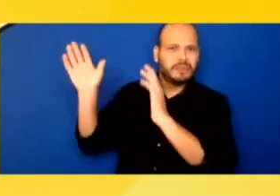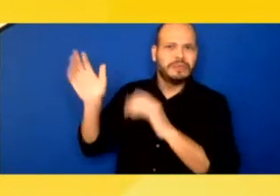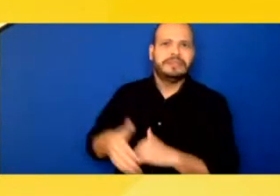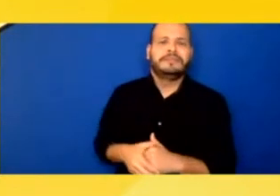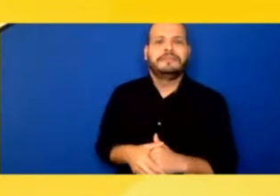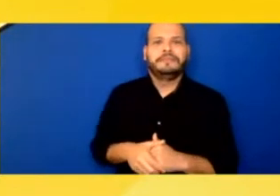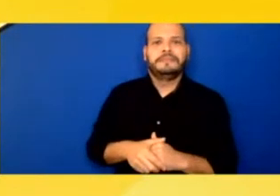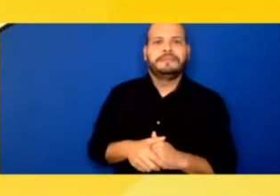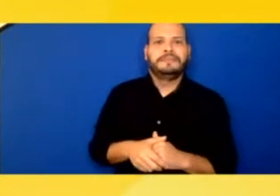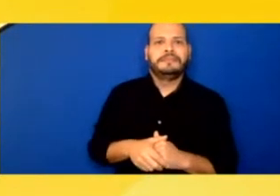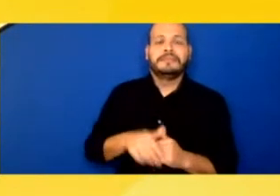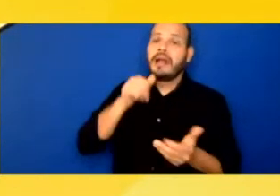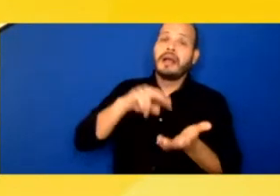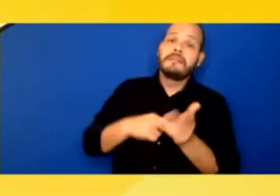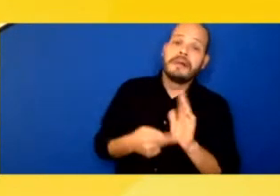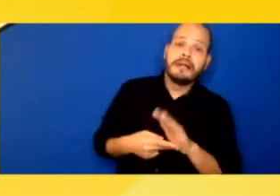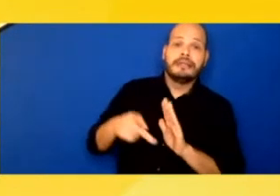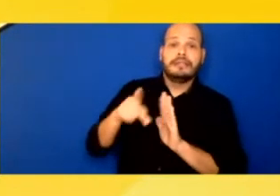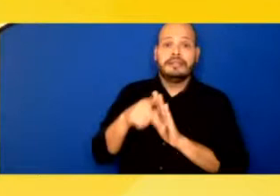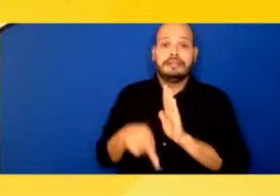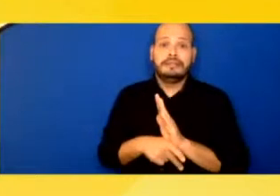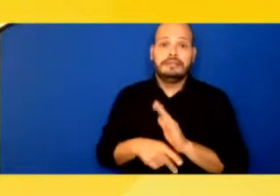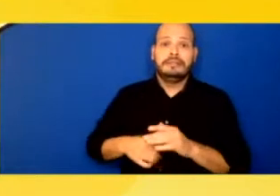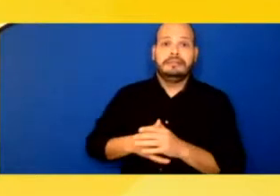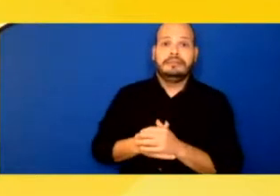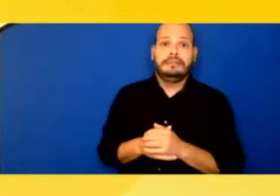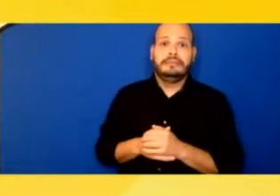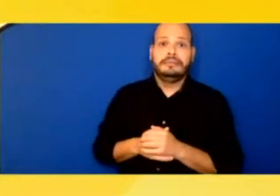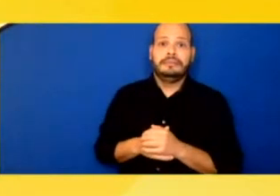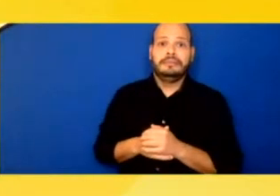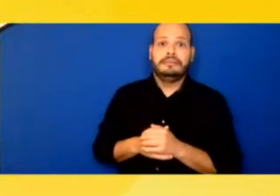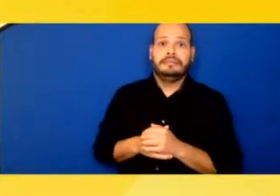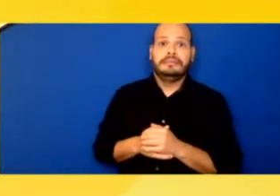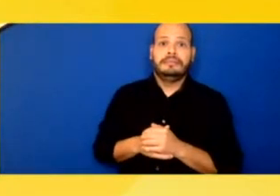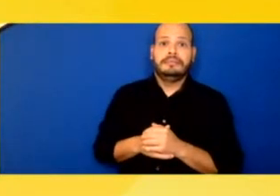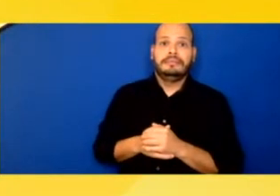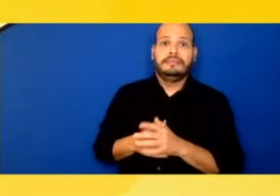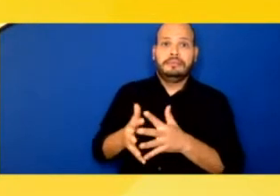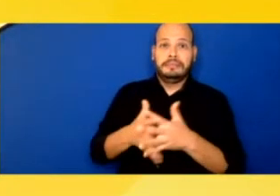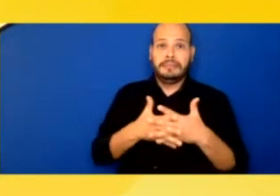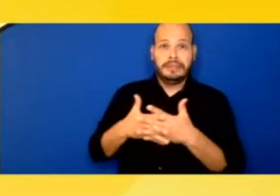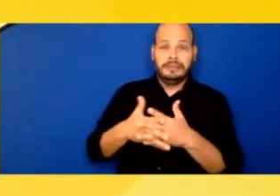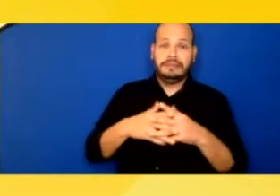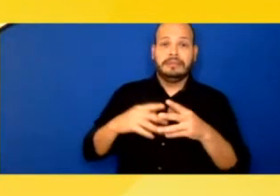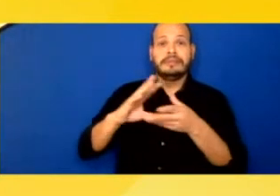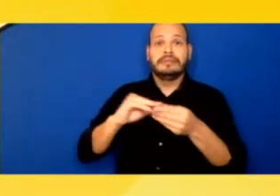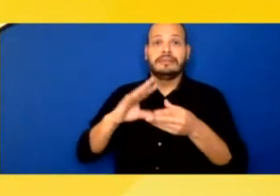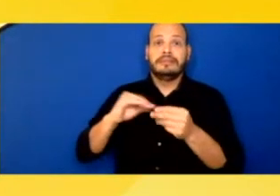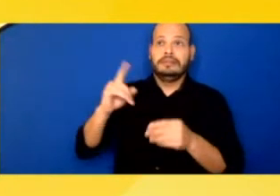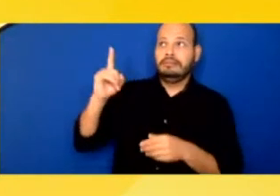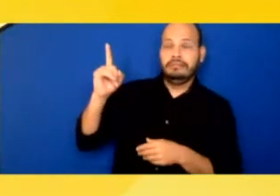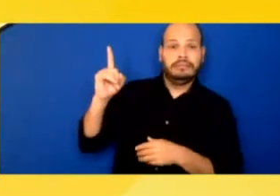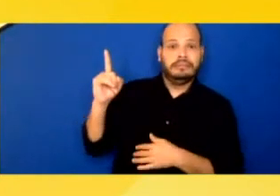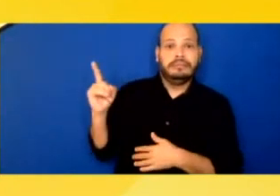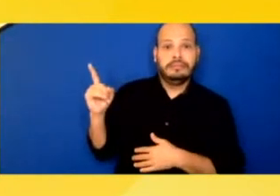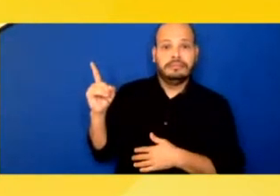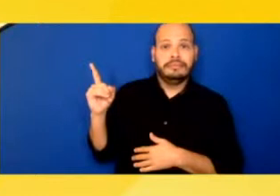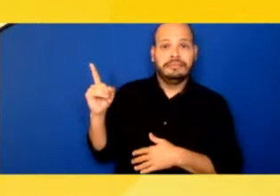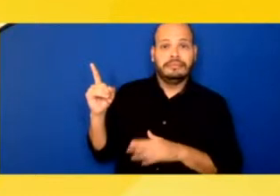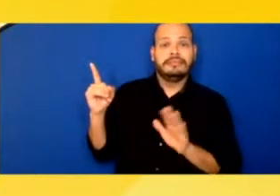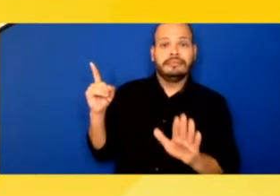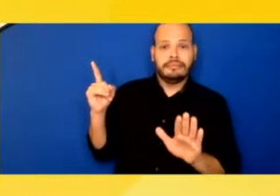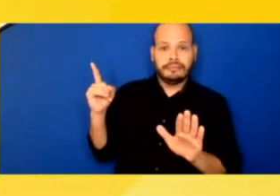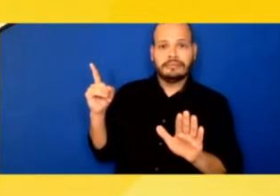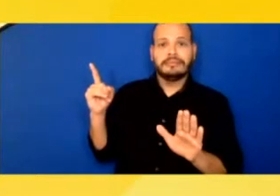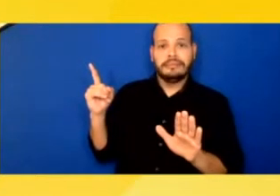authority. The death numbers are crazy, and I'm through here. But we know millions could have been saved. We know 12 million people